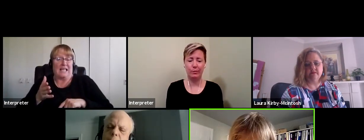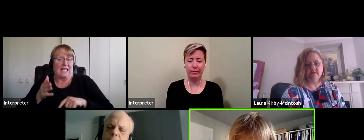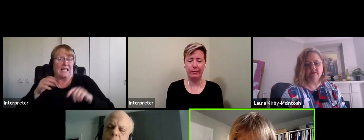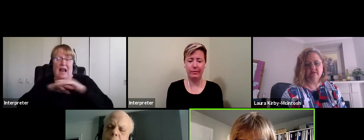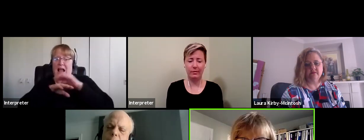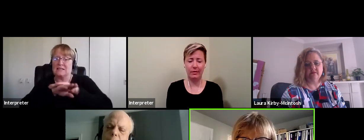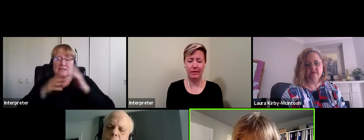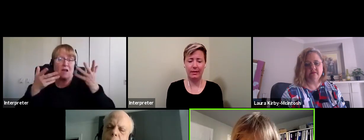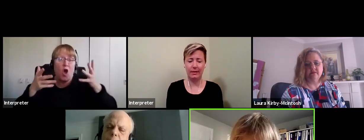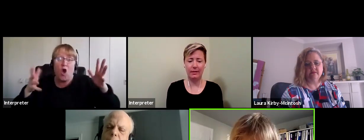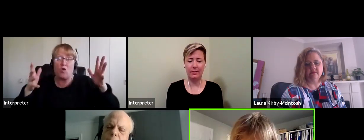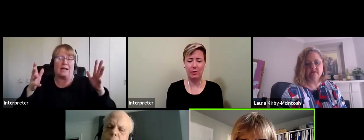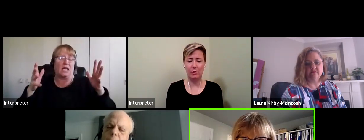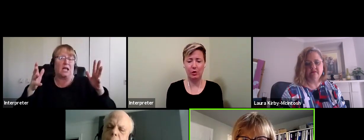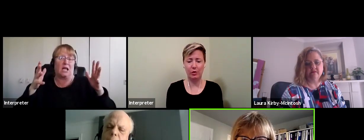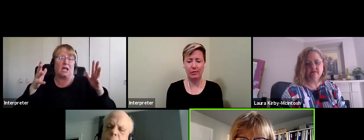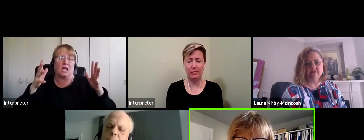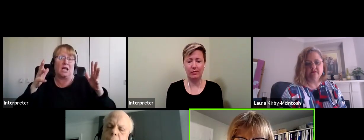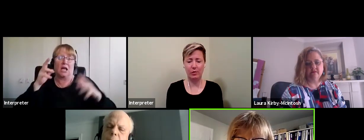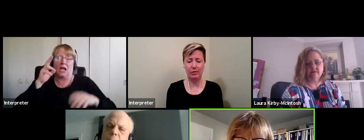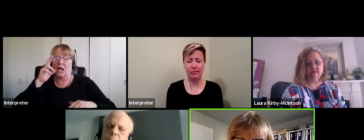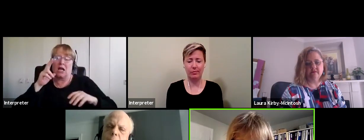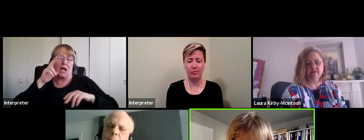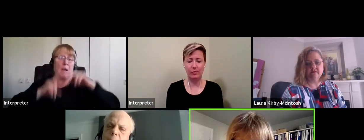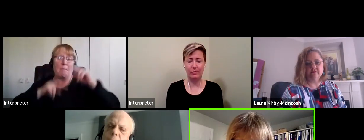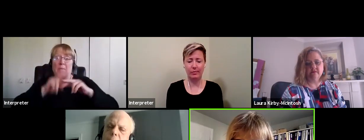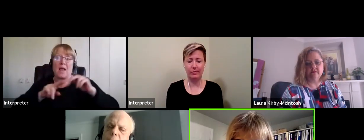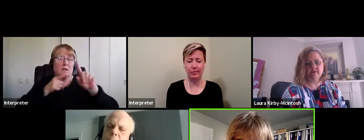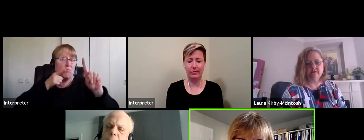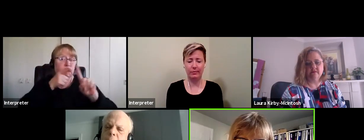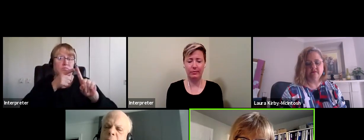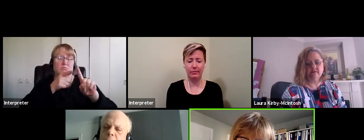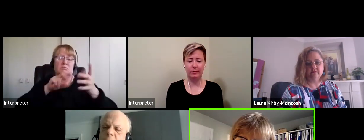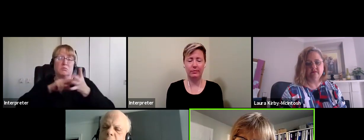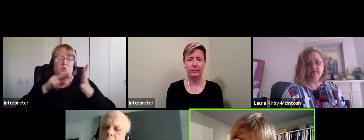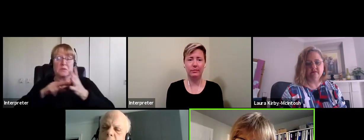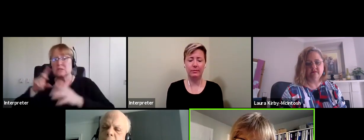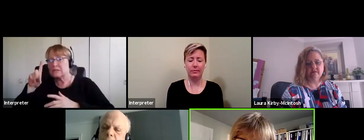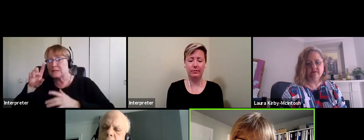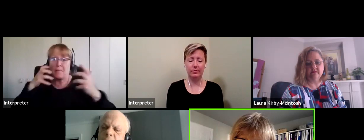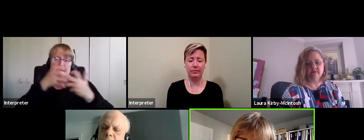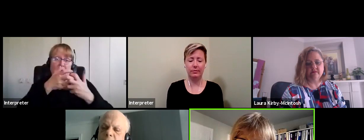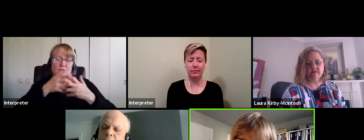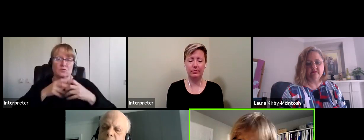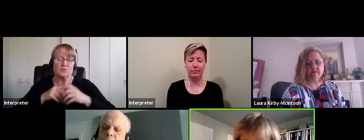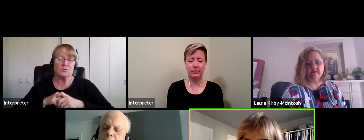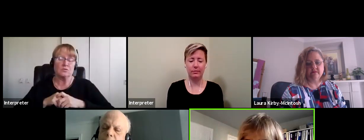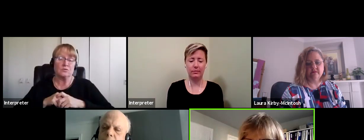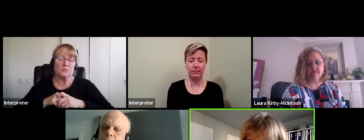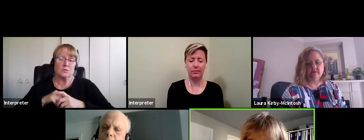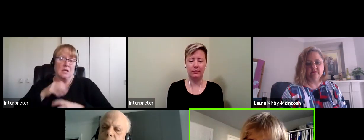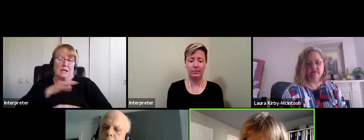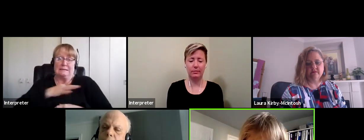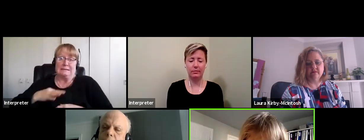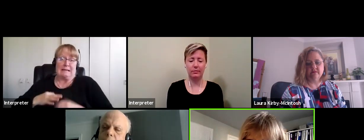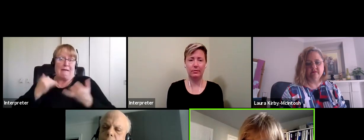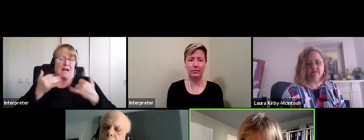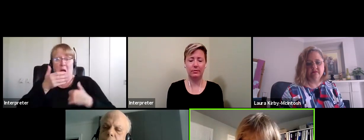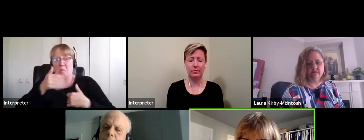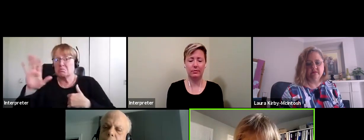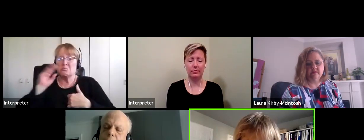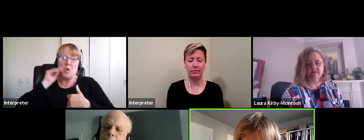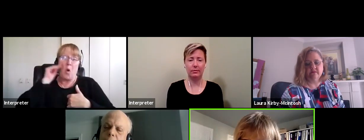accessible, that was custom built for people with disabilities, and a staff that may be now working at home or